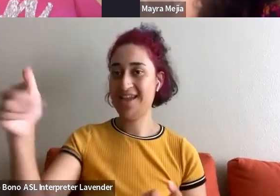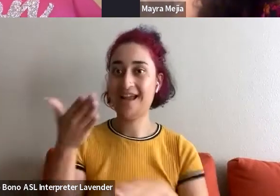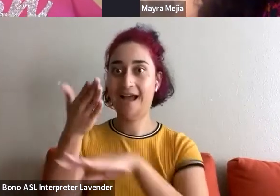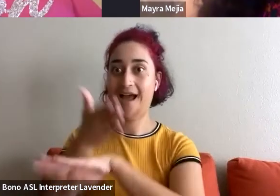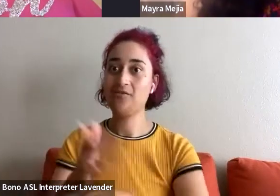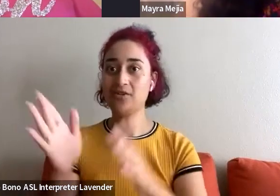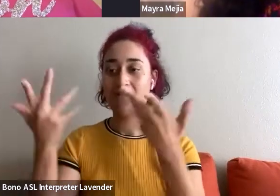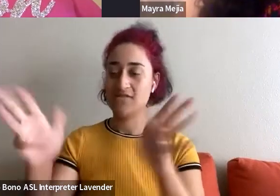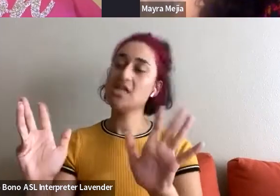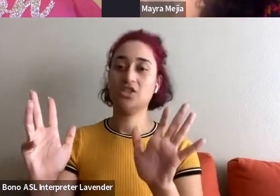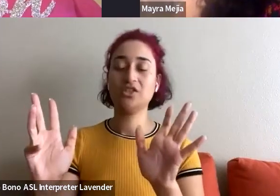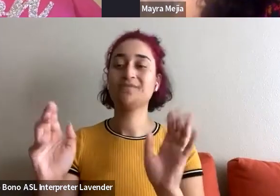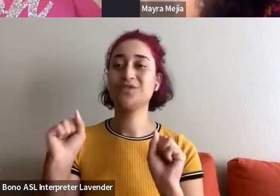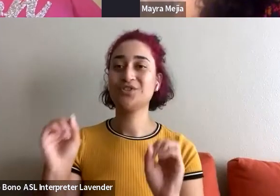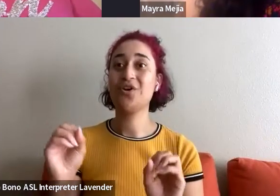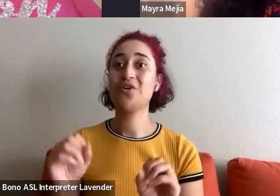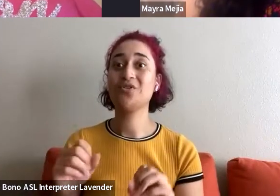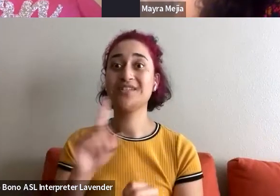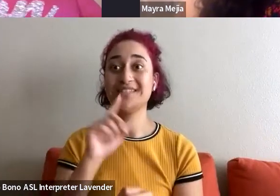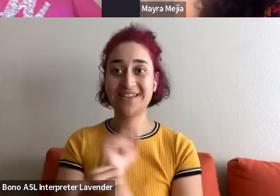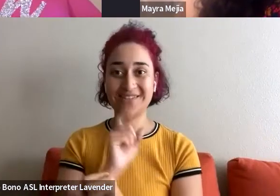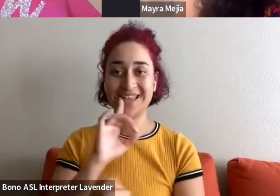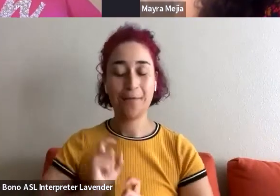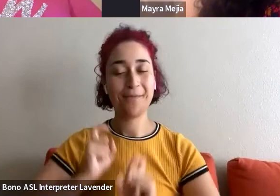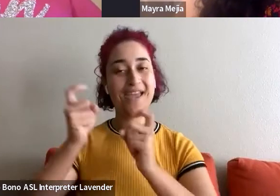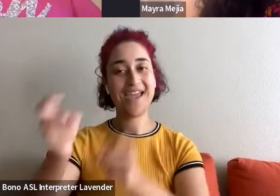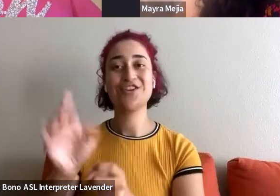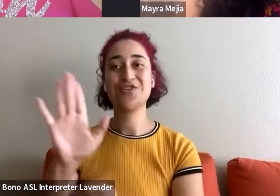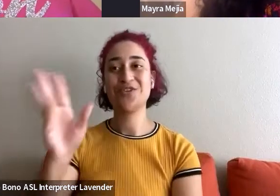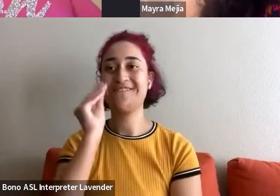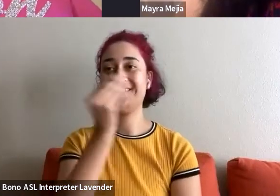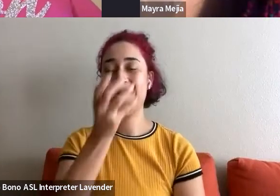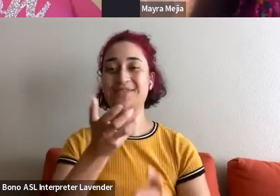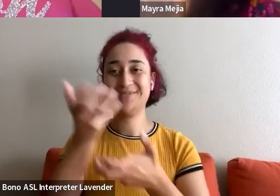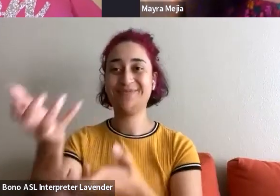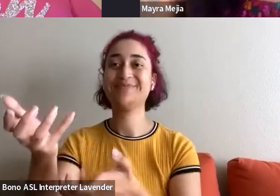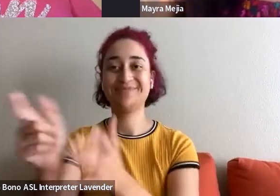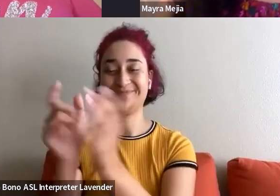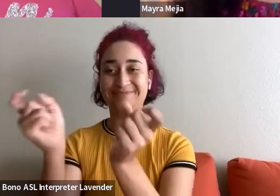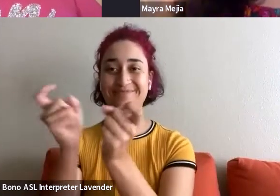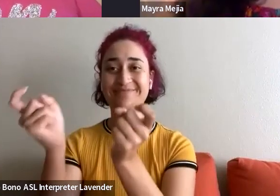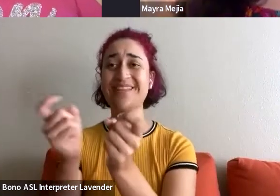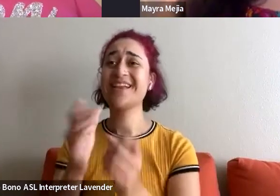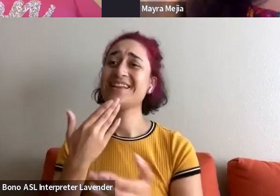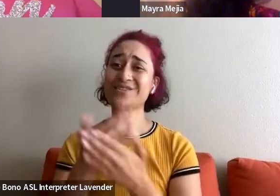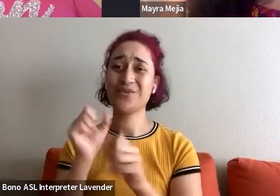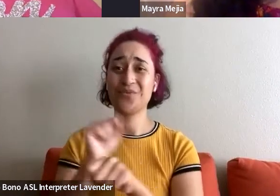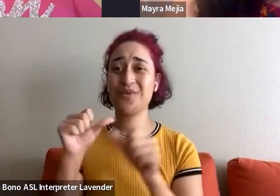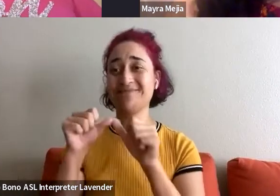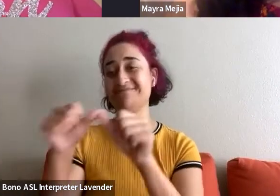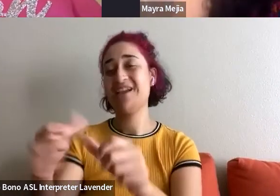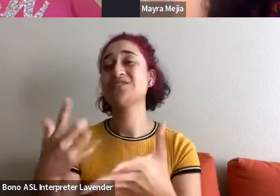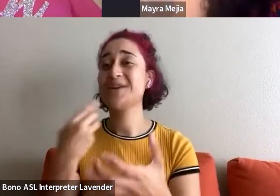fact. So definitely I'm handing you your flowers and keep up the great work. Just want to say